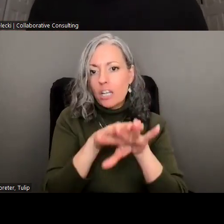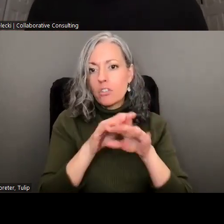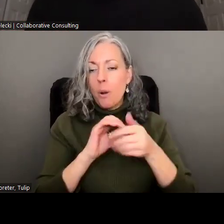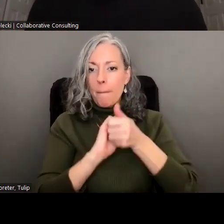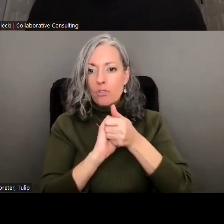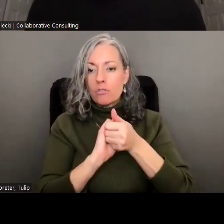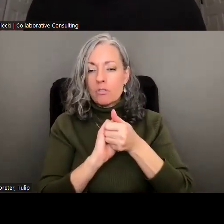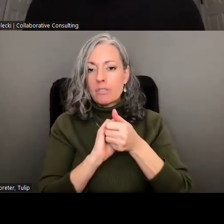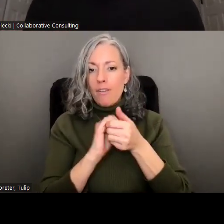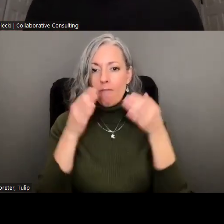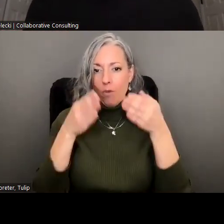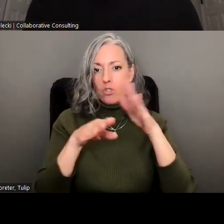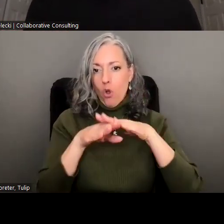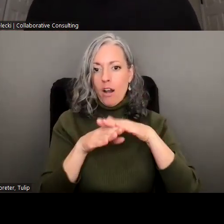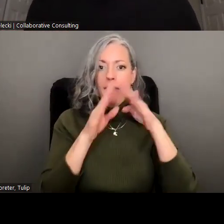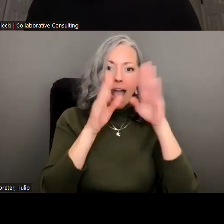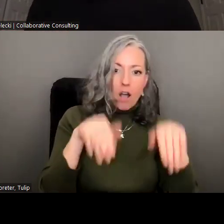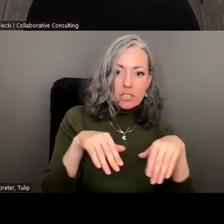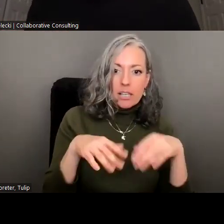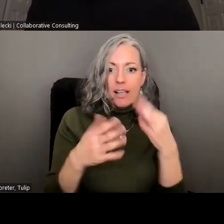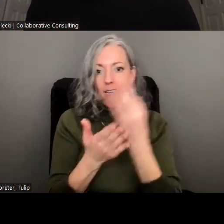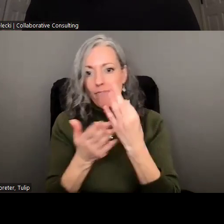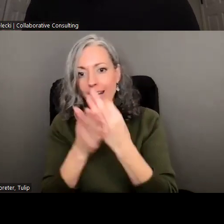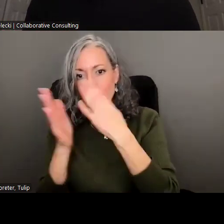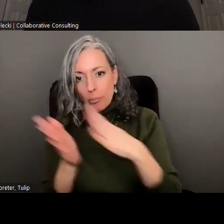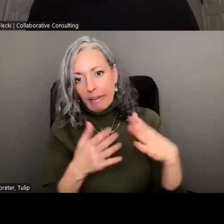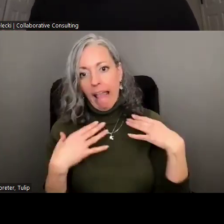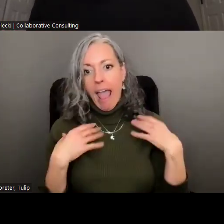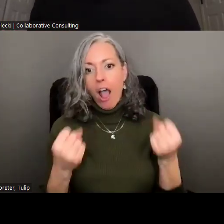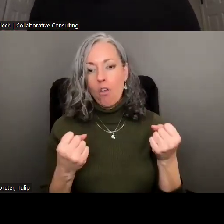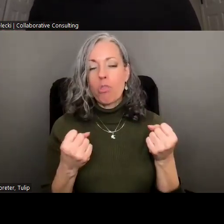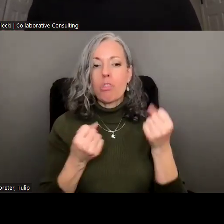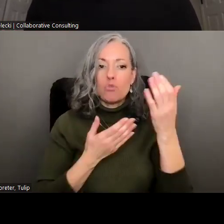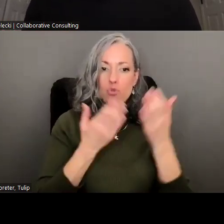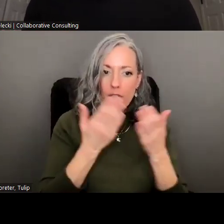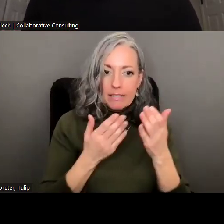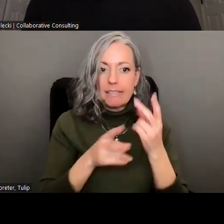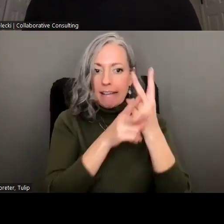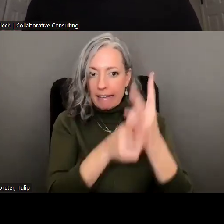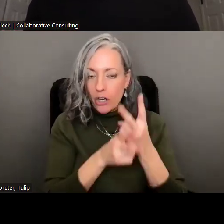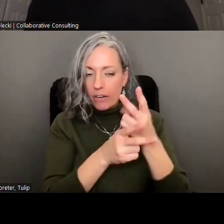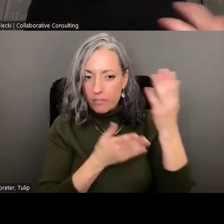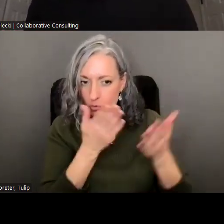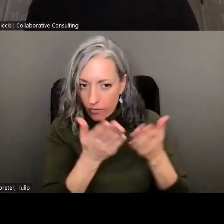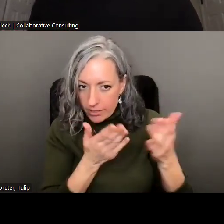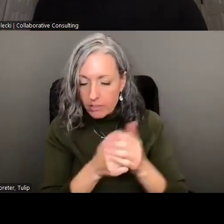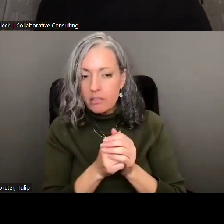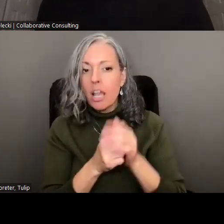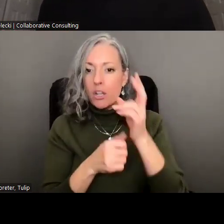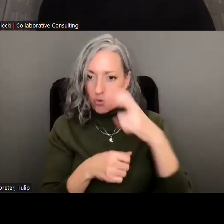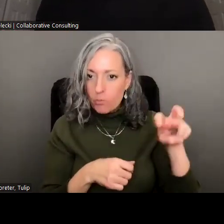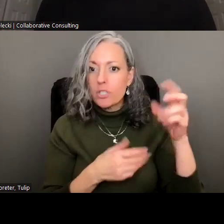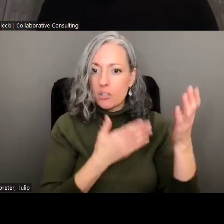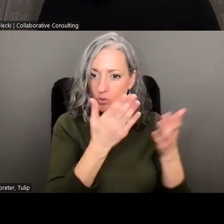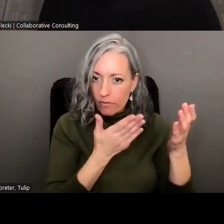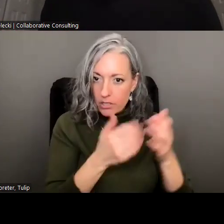housing, financial planning, health and wellness services, caregiving services, and transportation services.